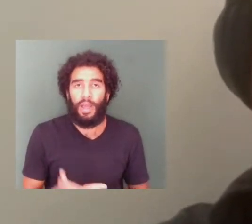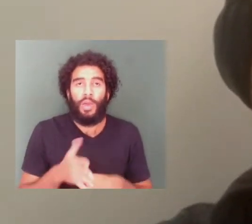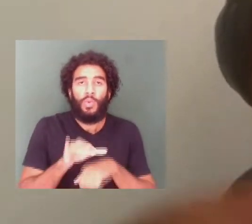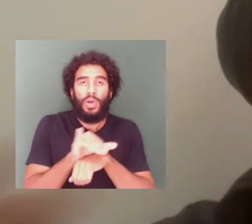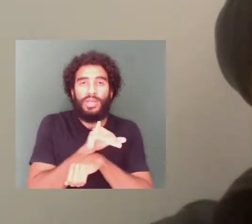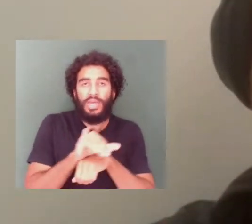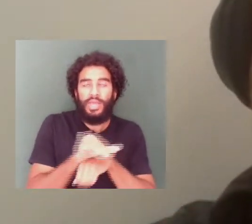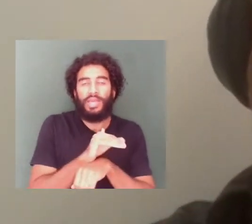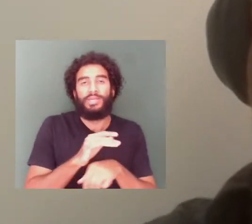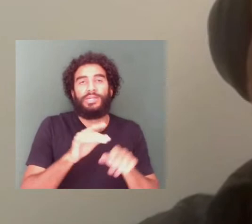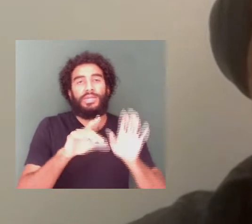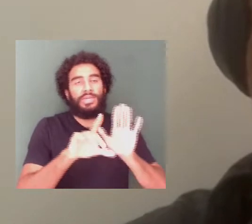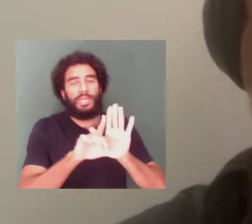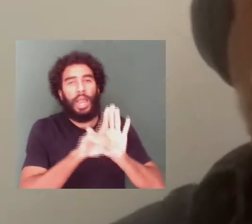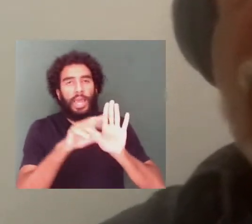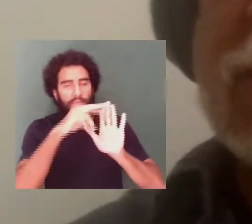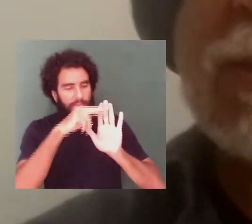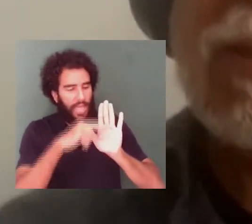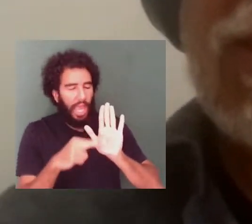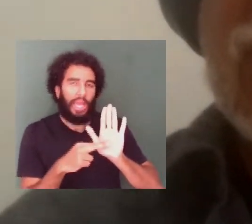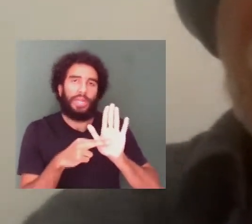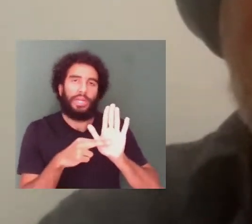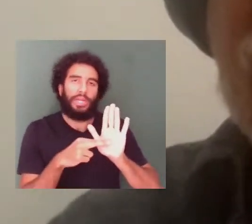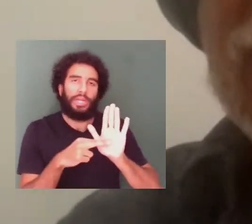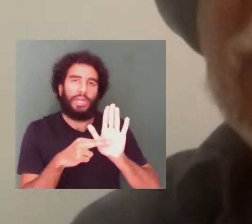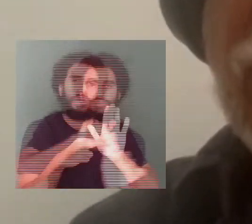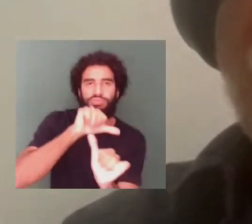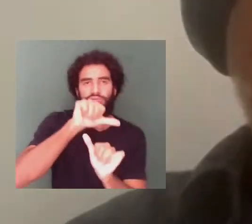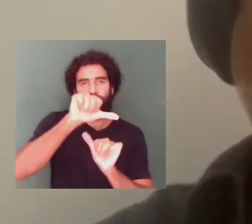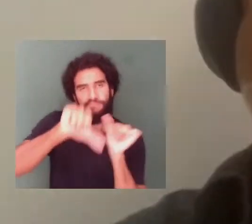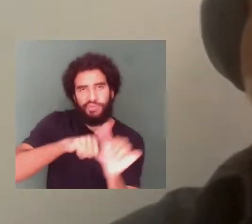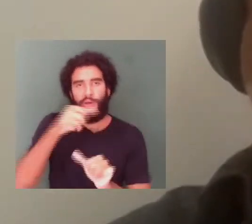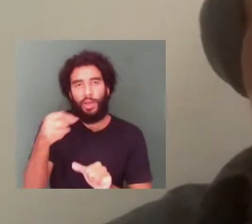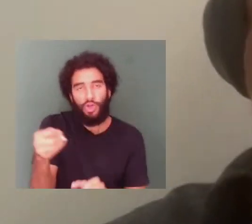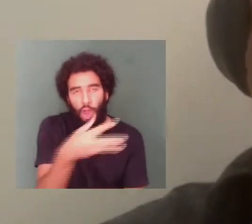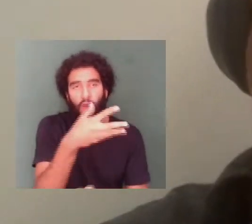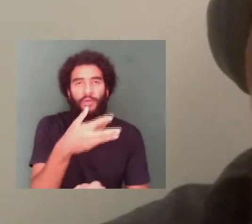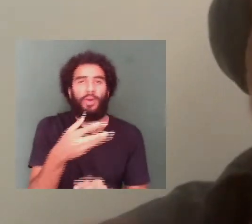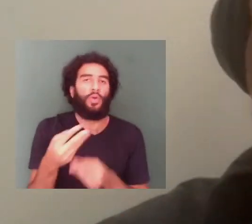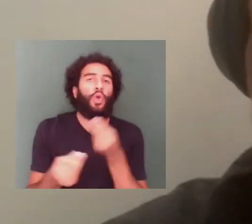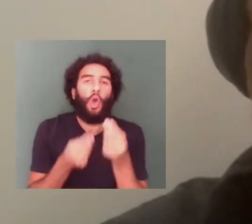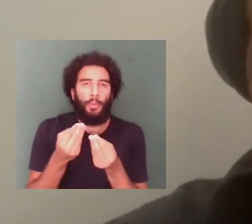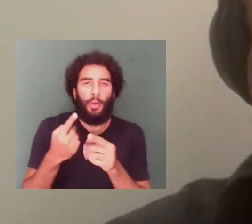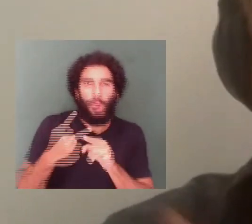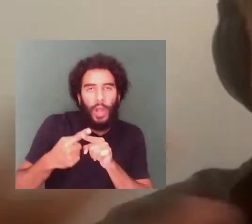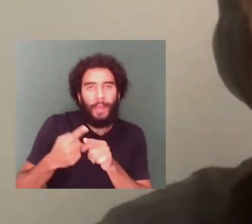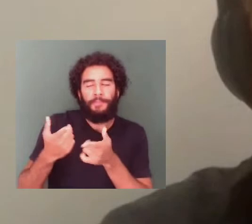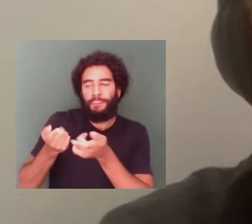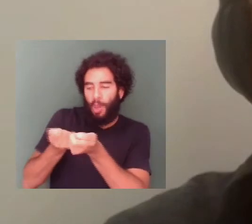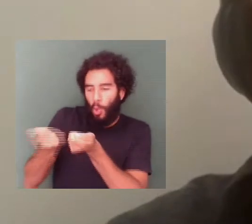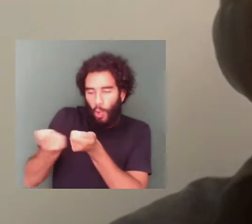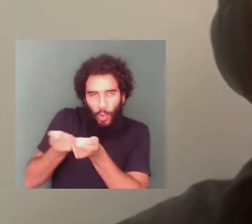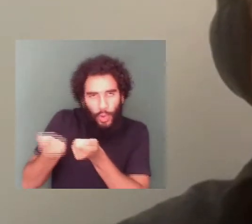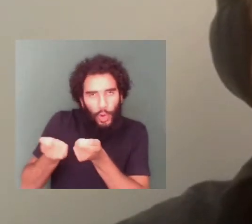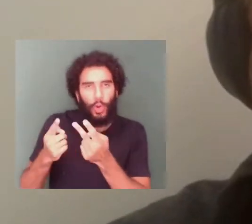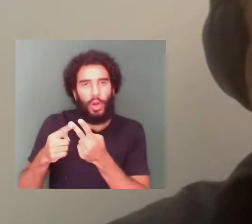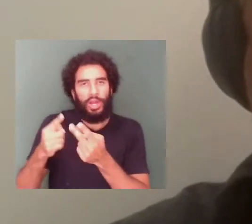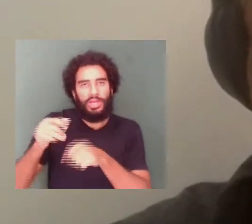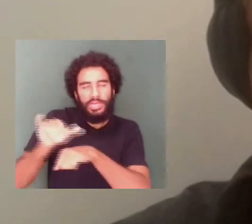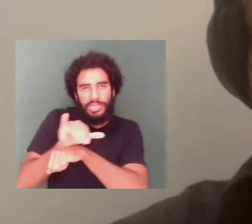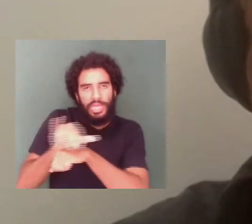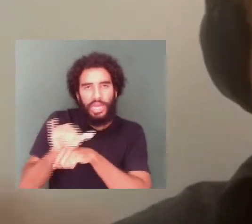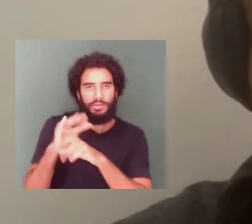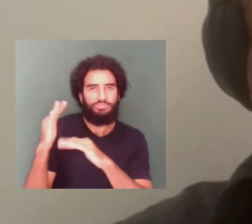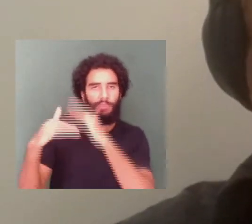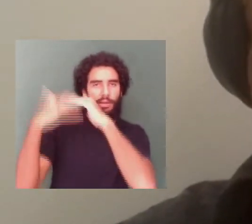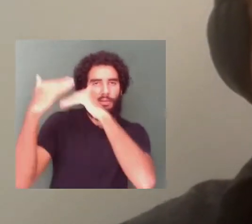and it's a process that is in constant updating through monitoring, through the introduction of